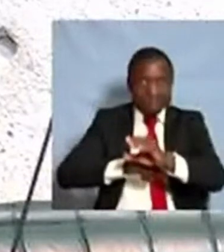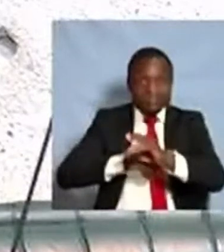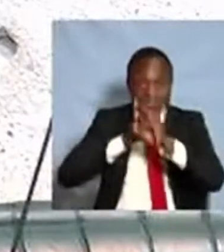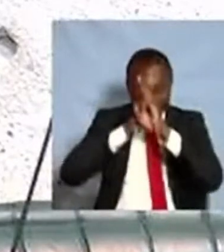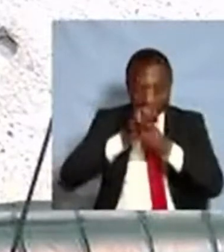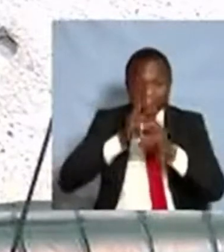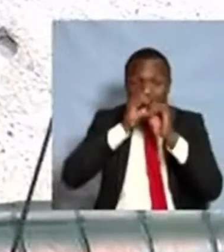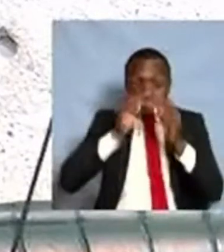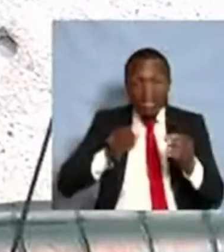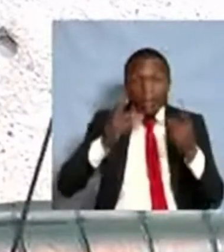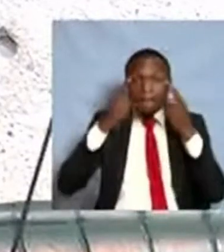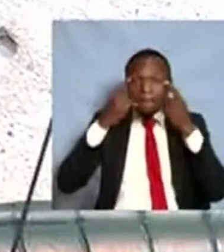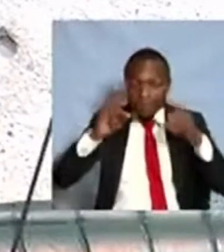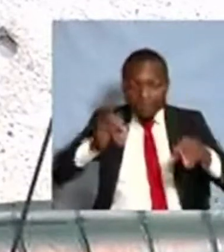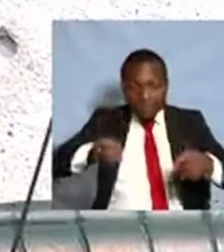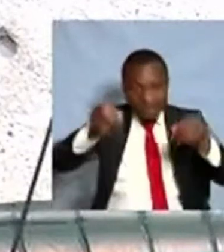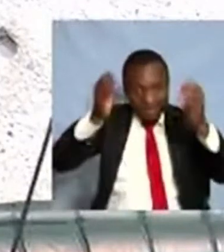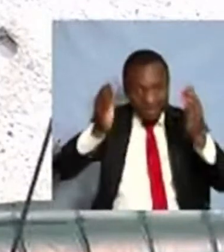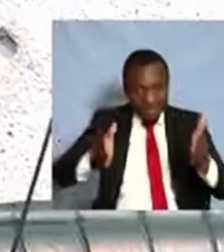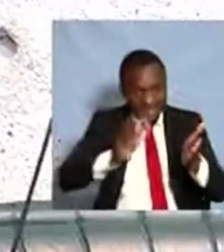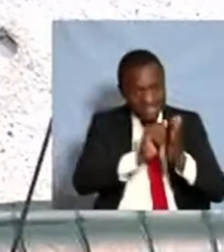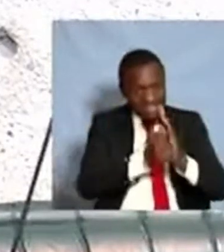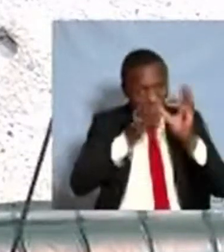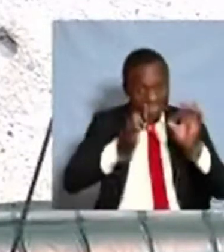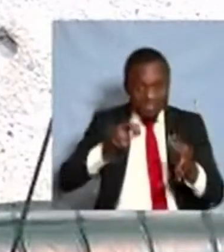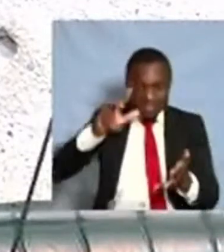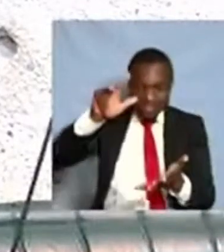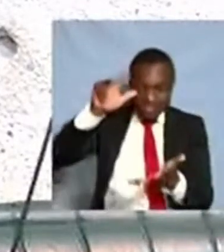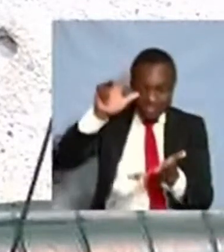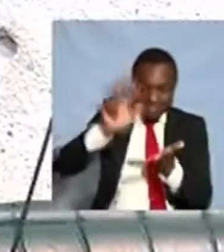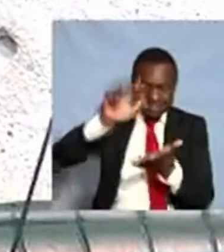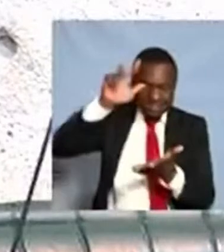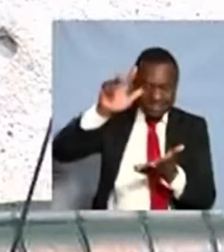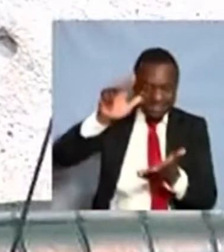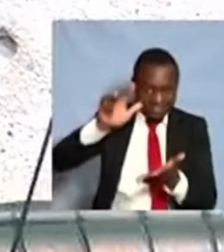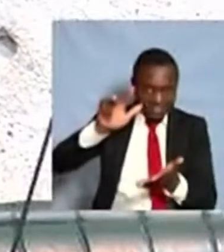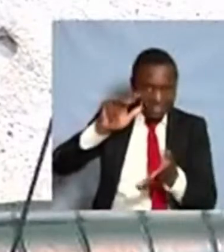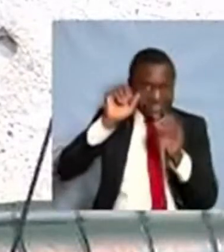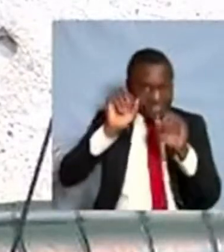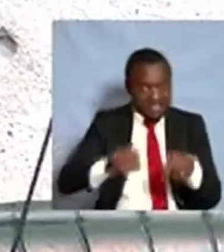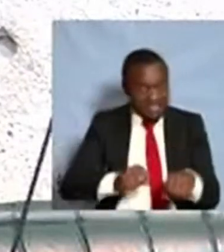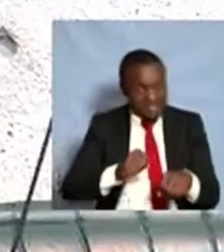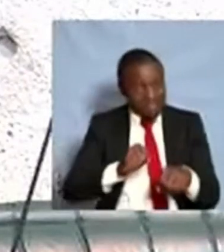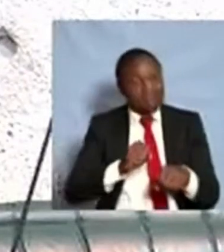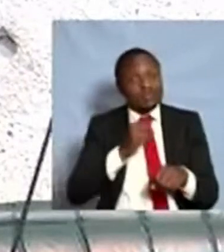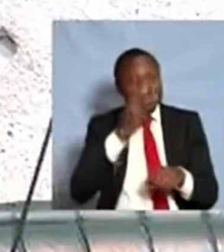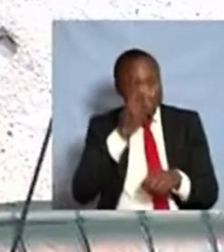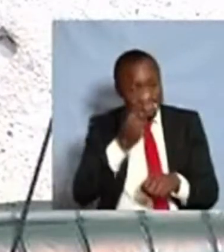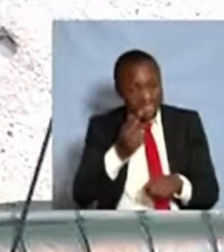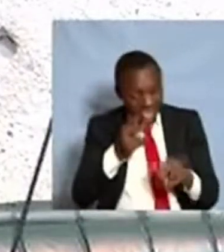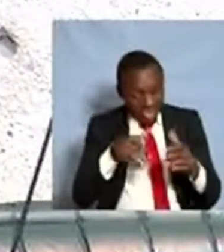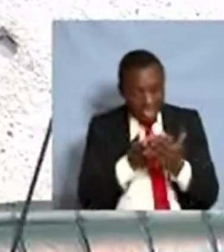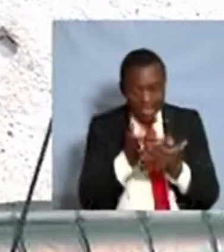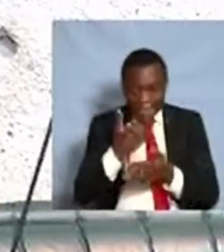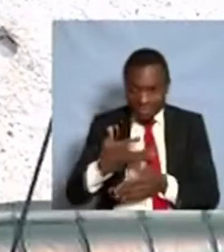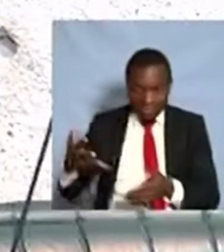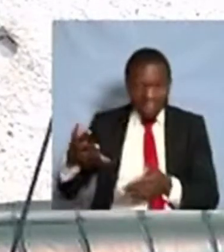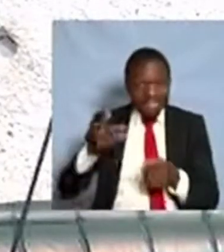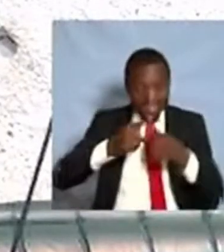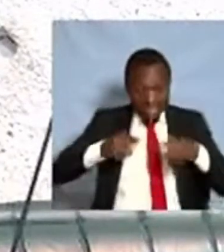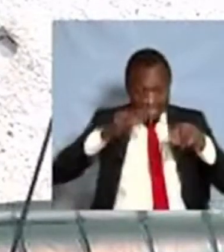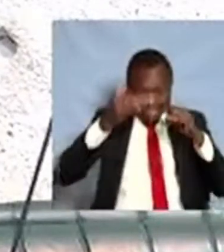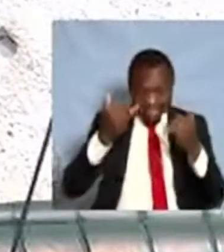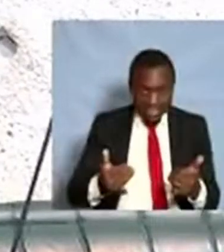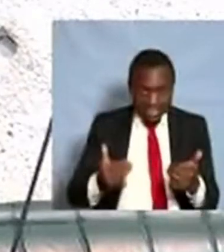this Public Order Act, once enacted at an even rate, the way things are now, and with the contents of